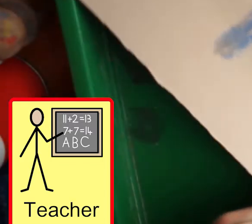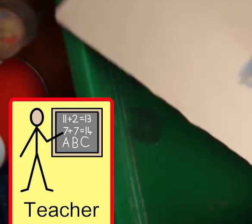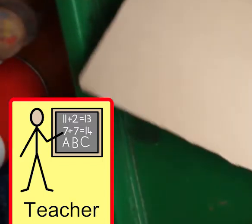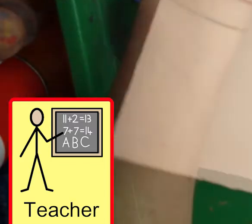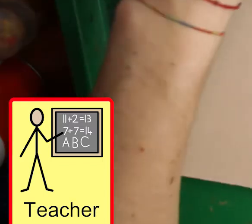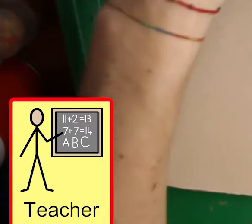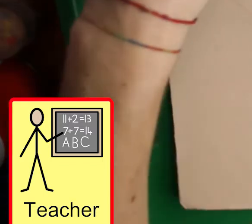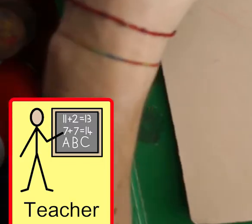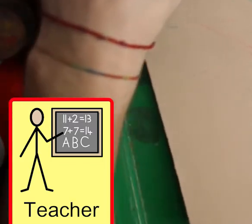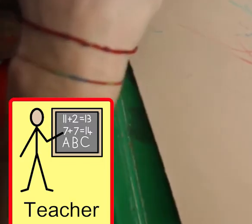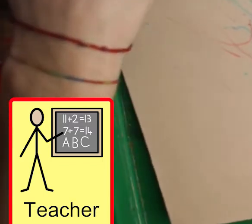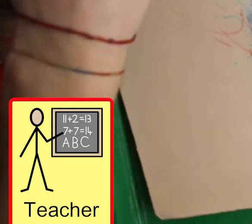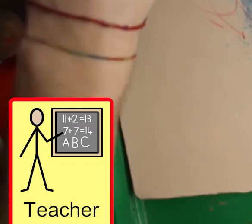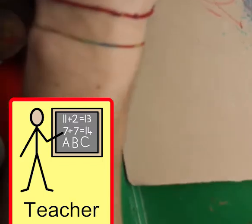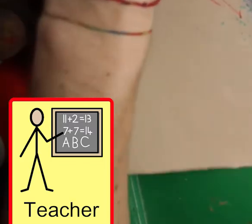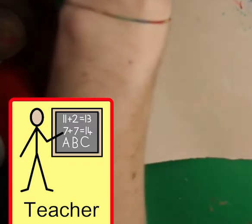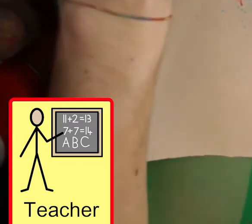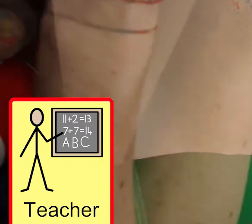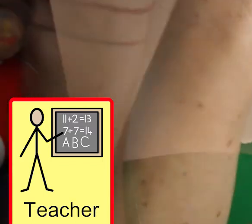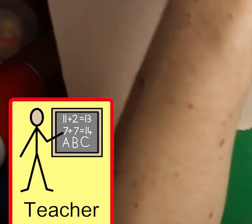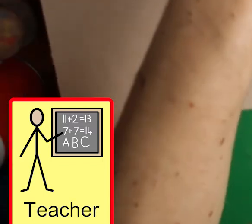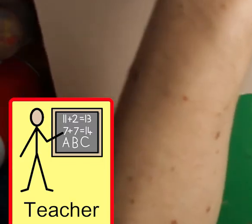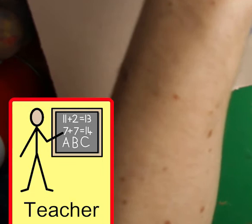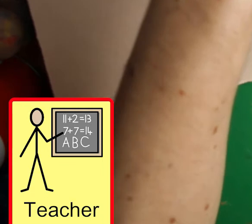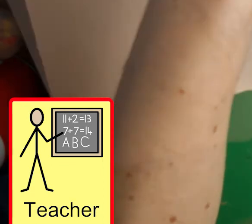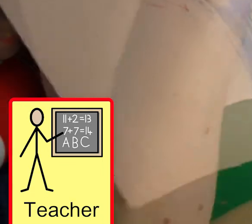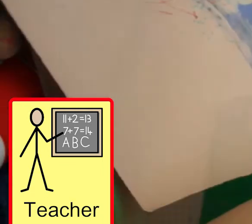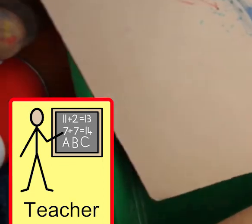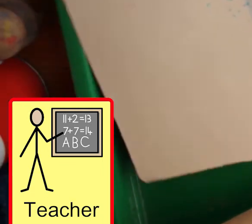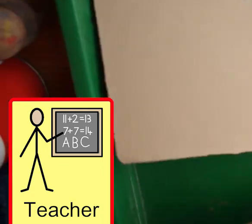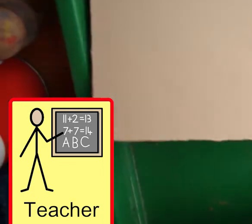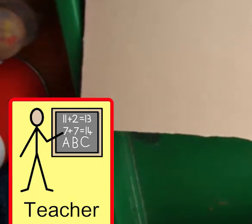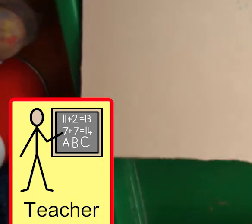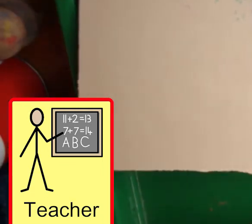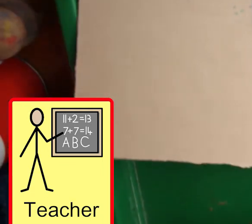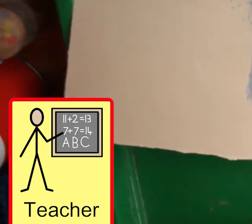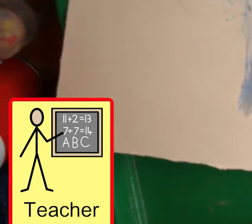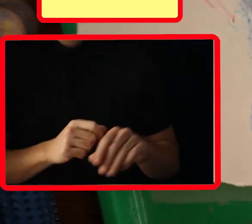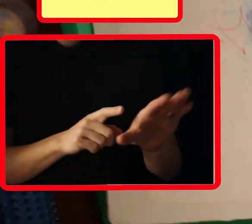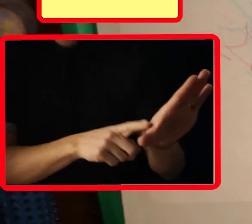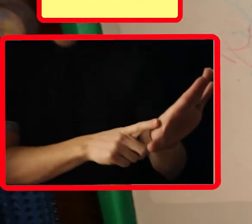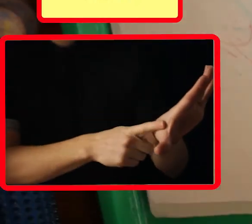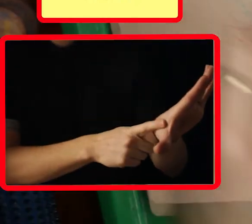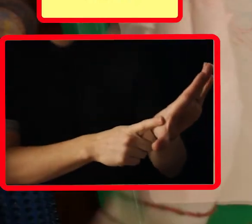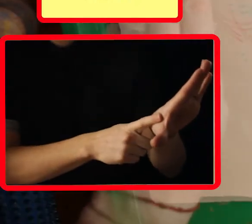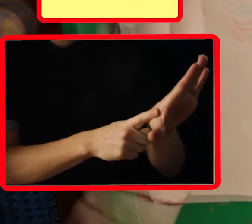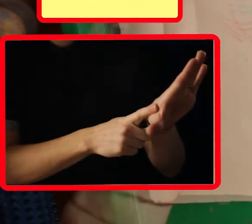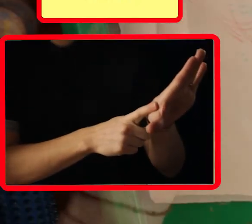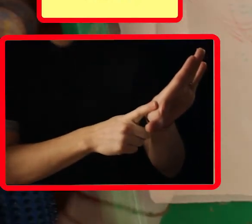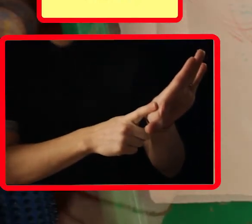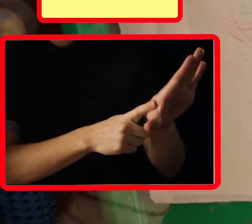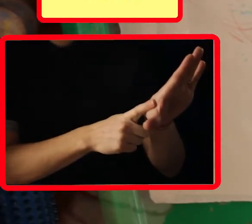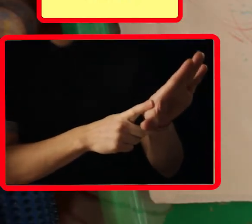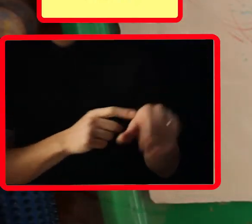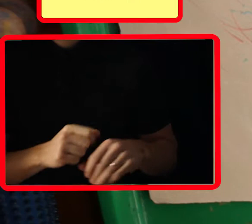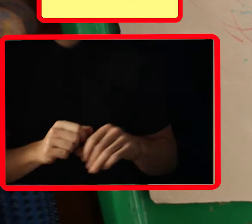support restricted gross motor movement by moving the tray or supporting the student at the elbow.